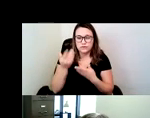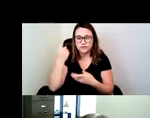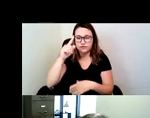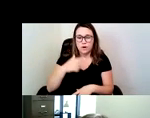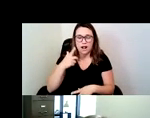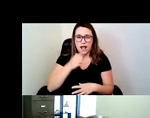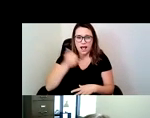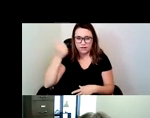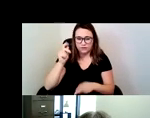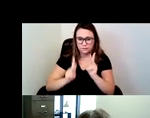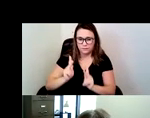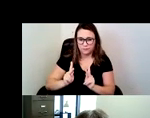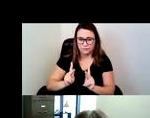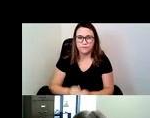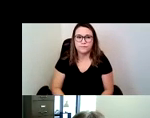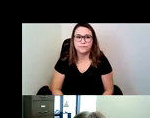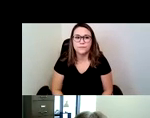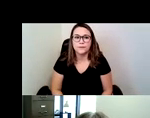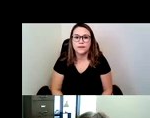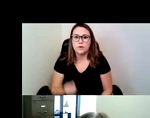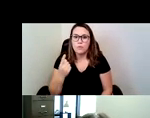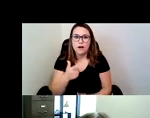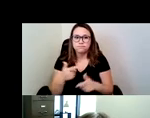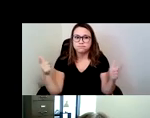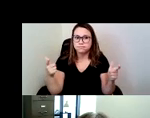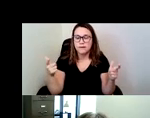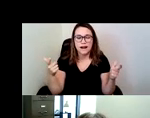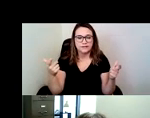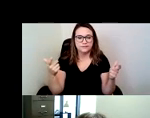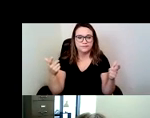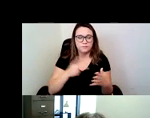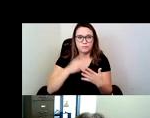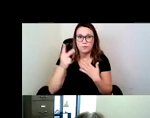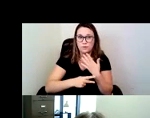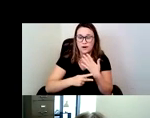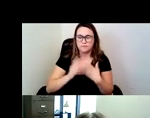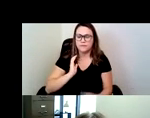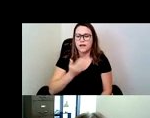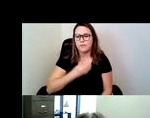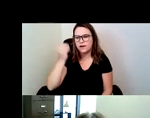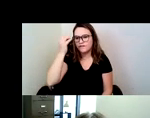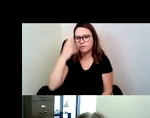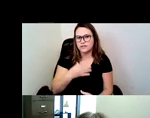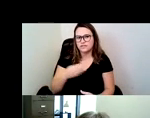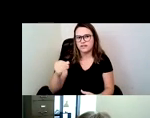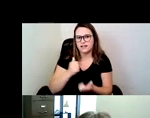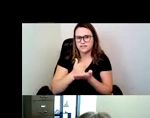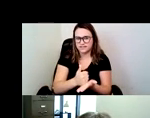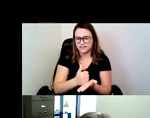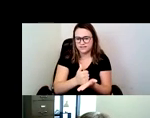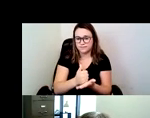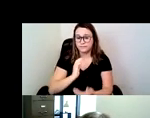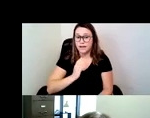One of the most used services in the Office for Aging is our information and assistance. Our number,